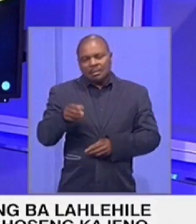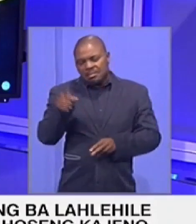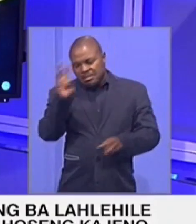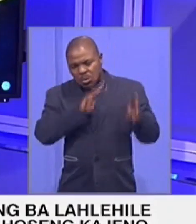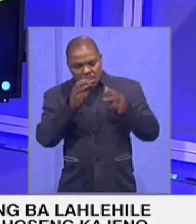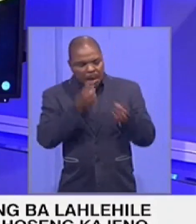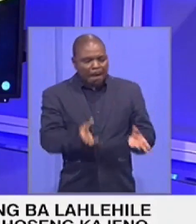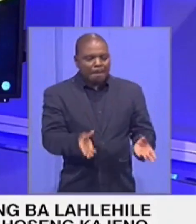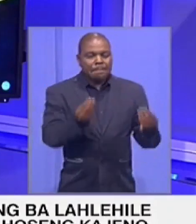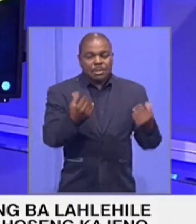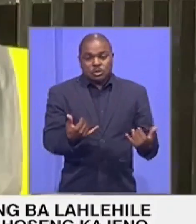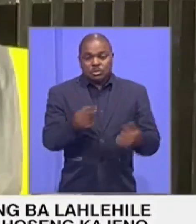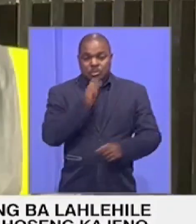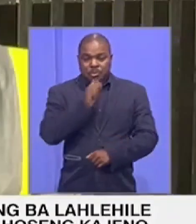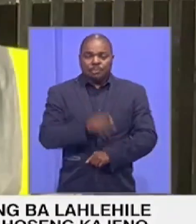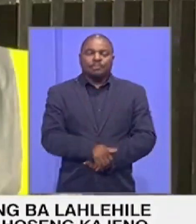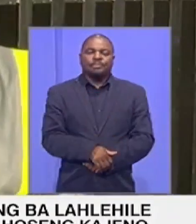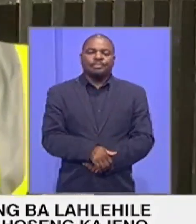balebedi.